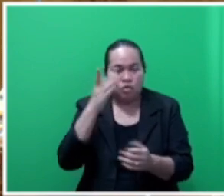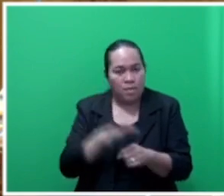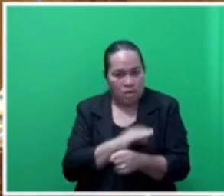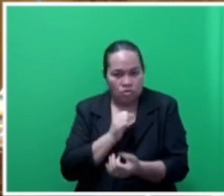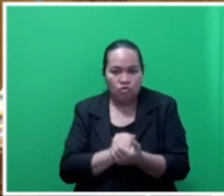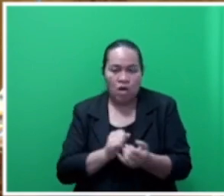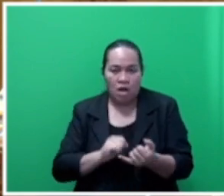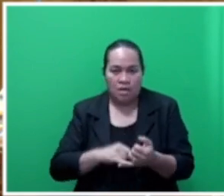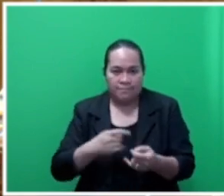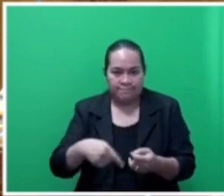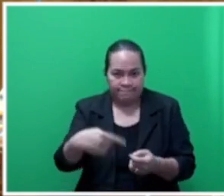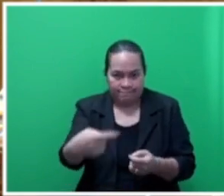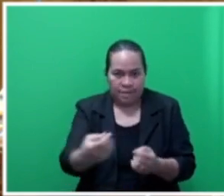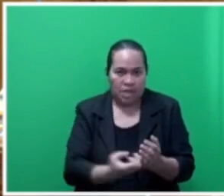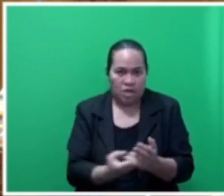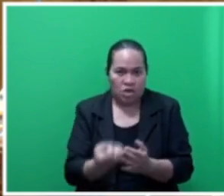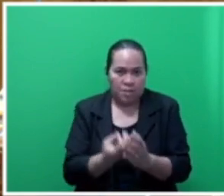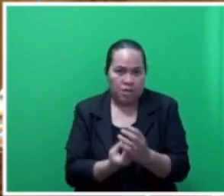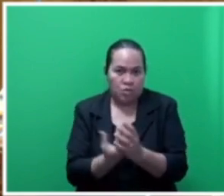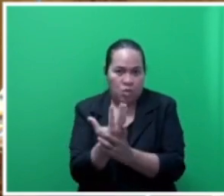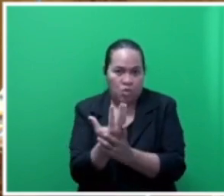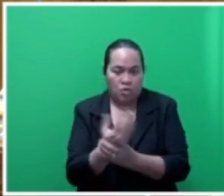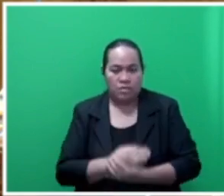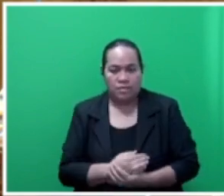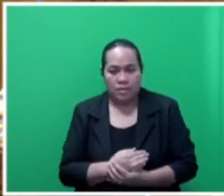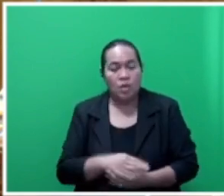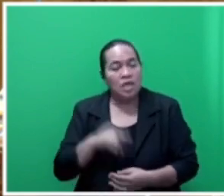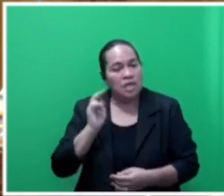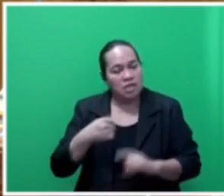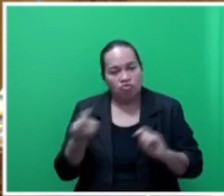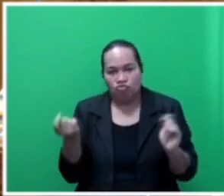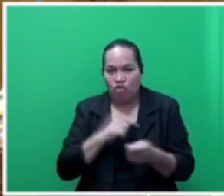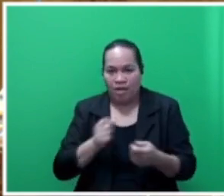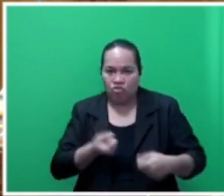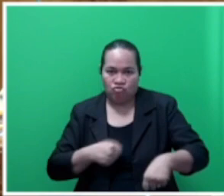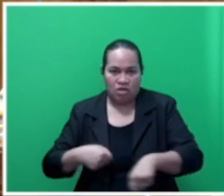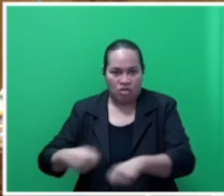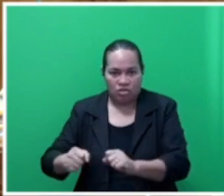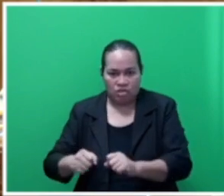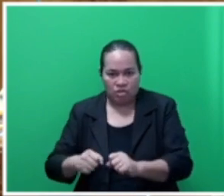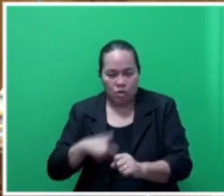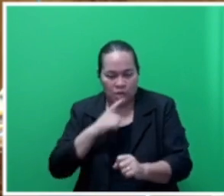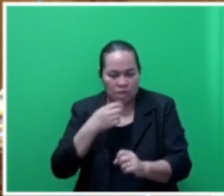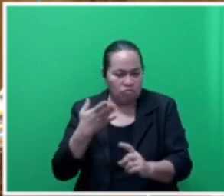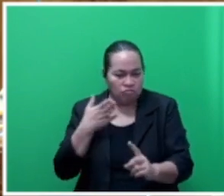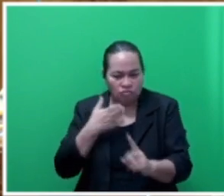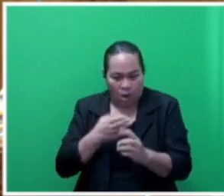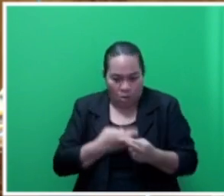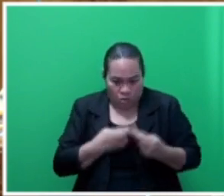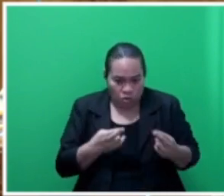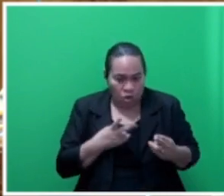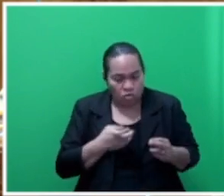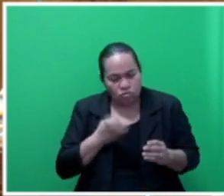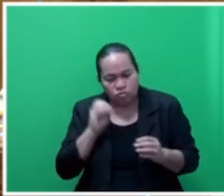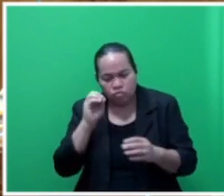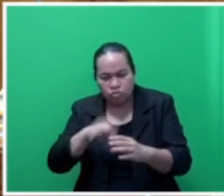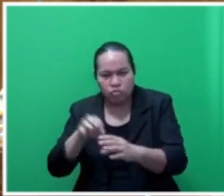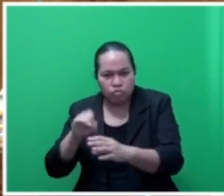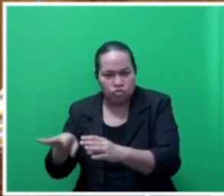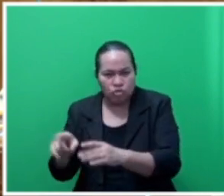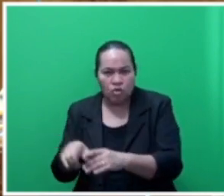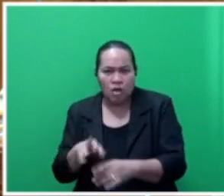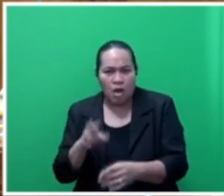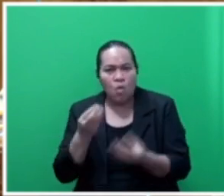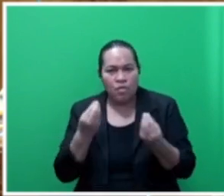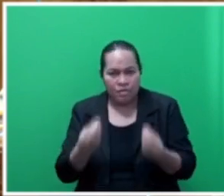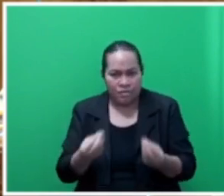sustainable economic growth. Unless we change strategy of directing our resources to meaningful investment, our economy will